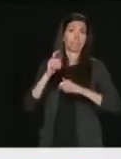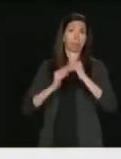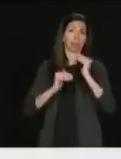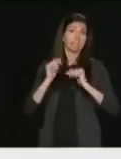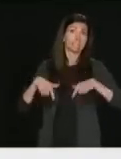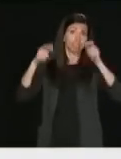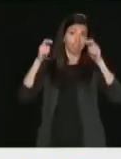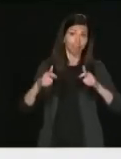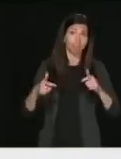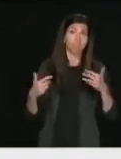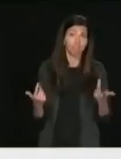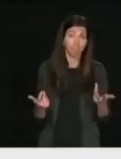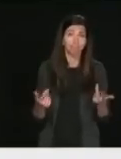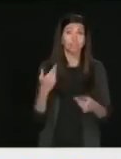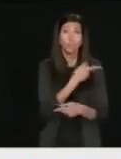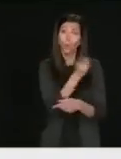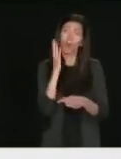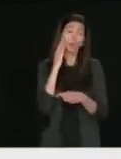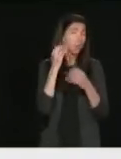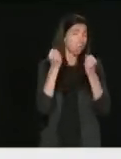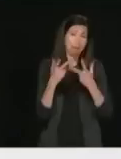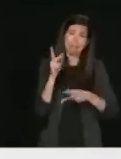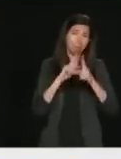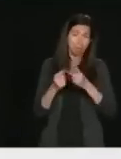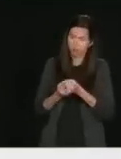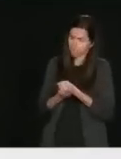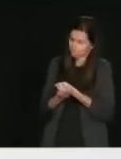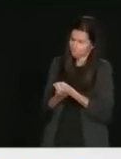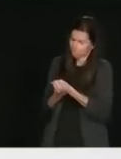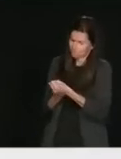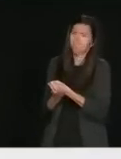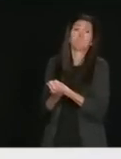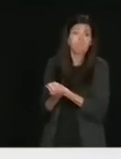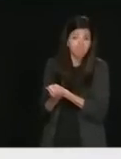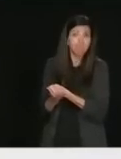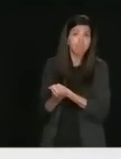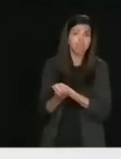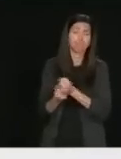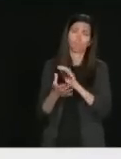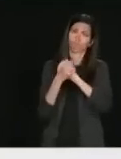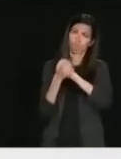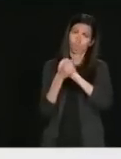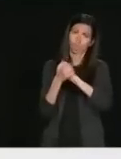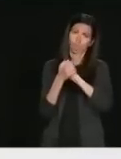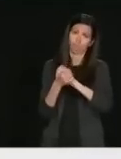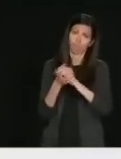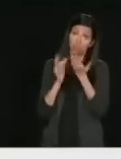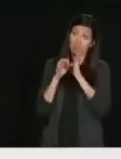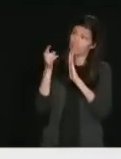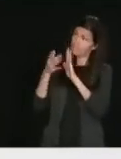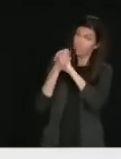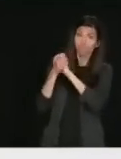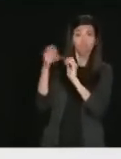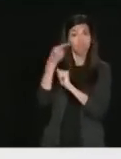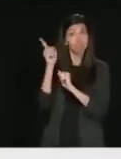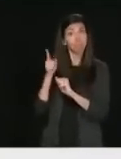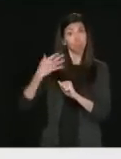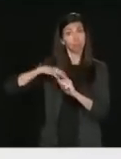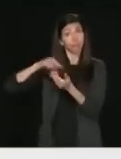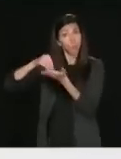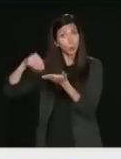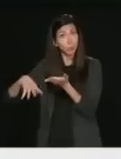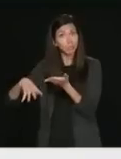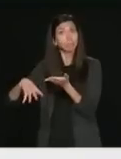helped make this milestone happen, congratulations. Not just for students, but for all of us. This is truly something